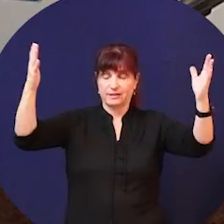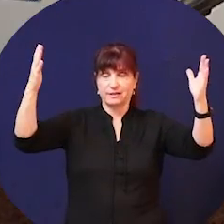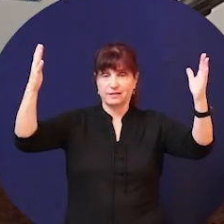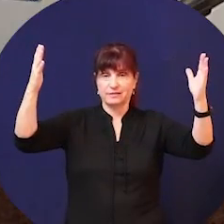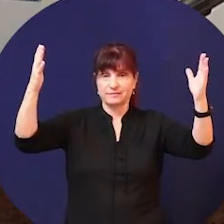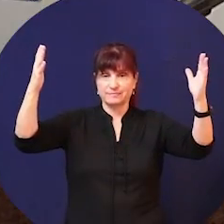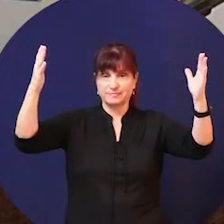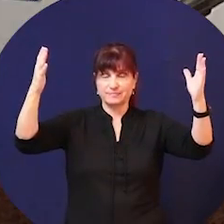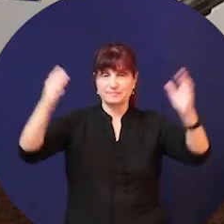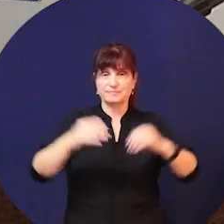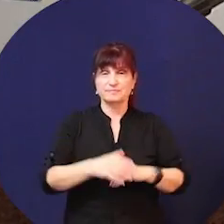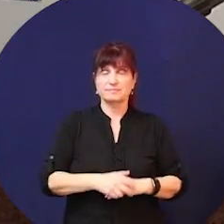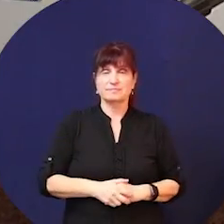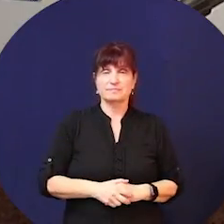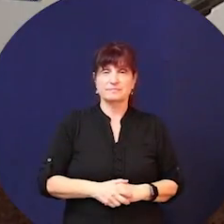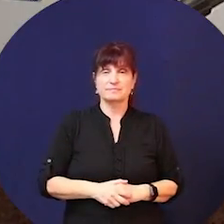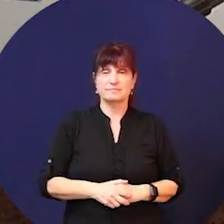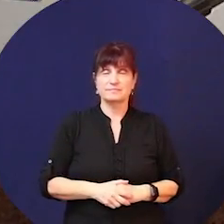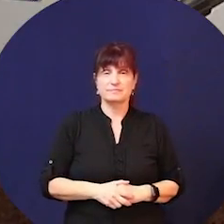alleluia.